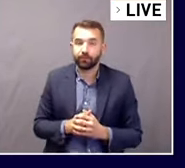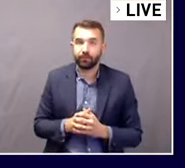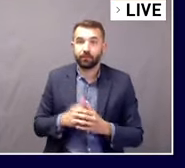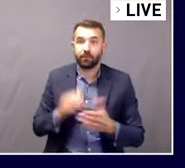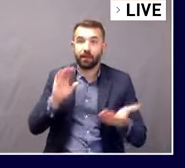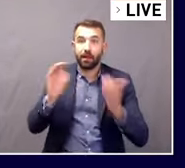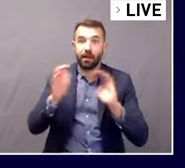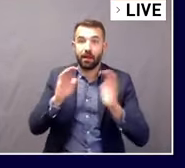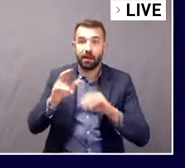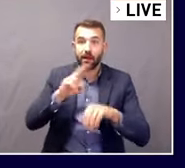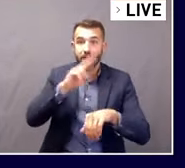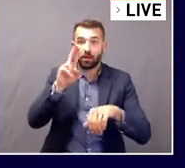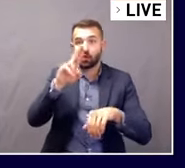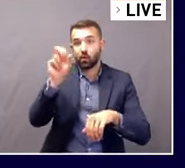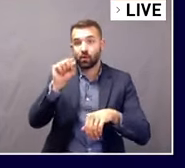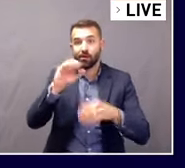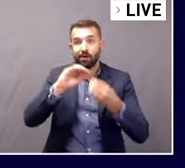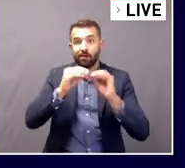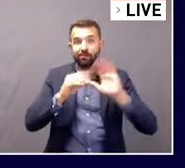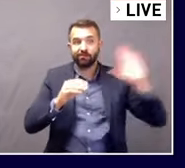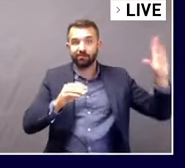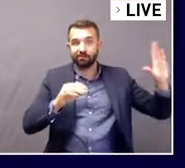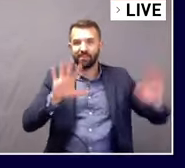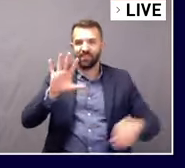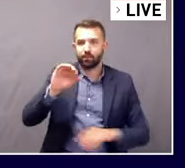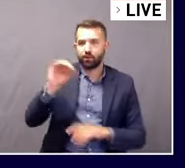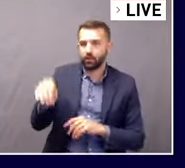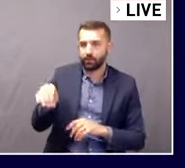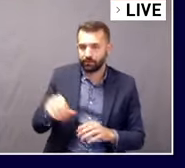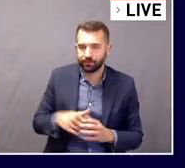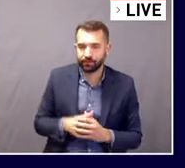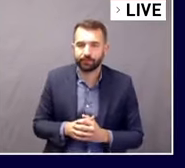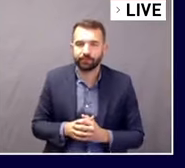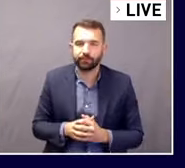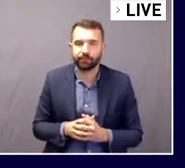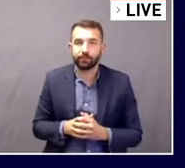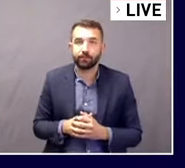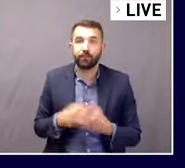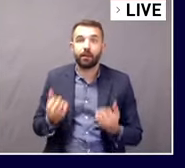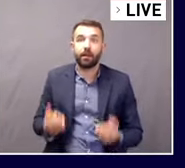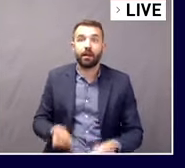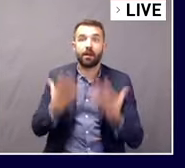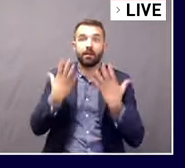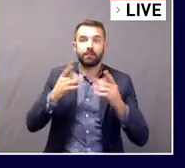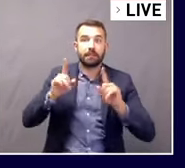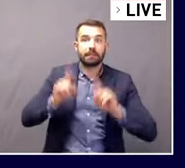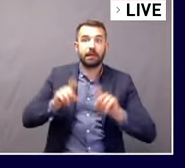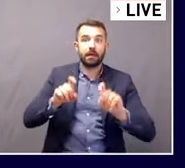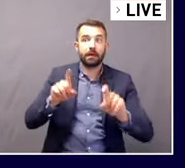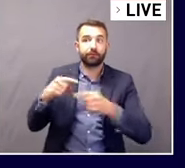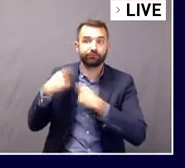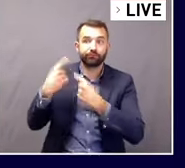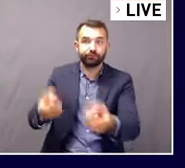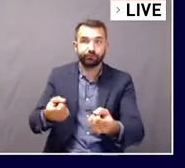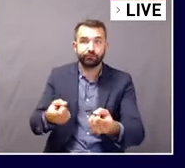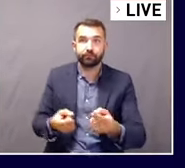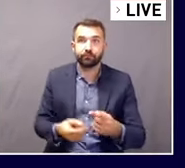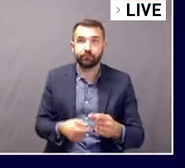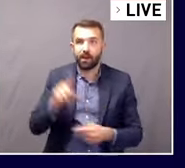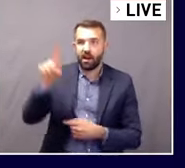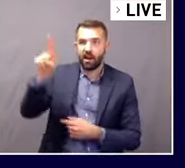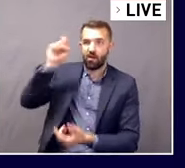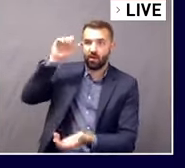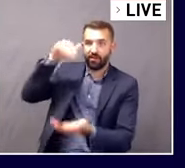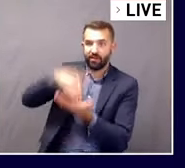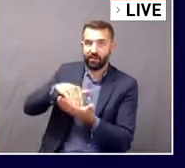average, 5%. The volume of testing remains at 358 per